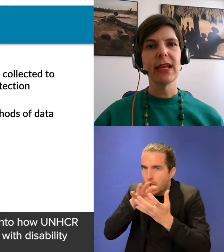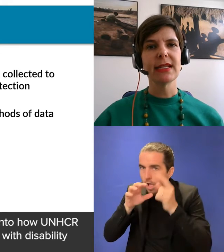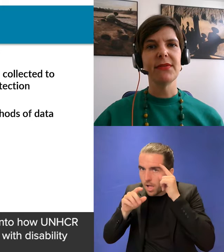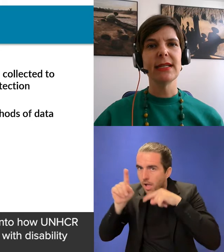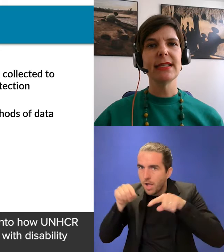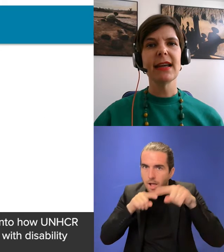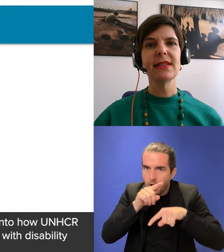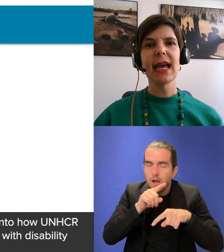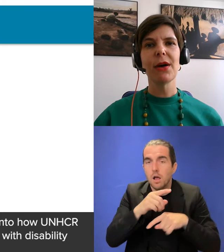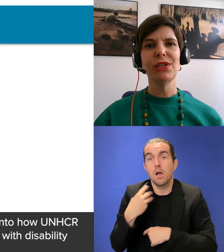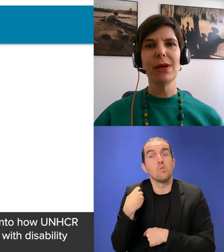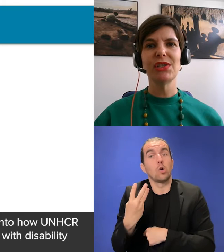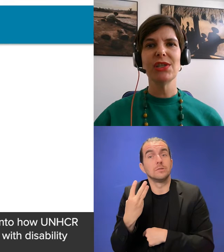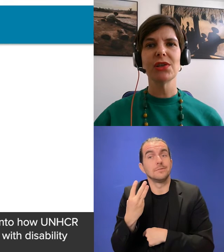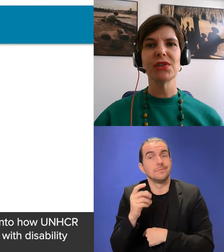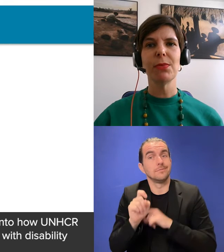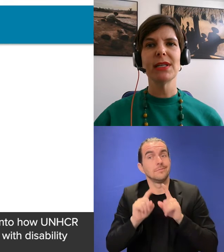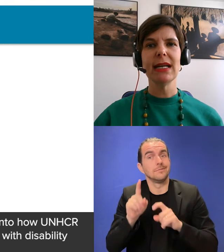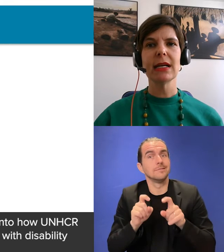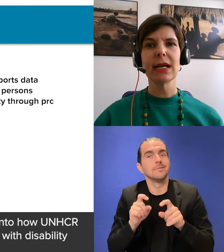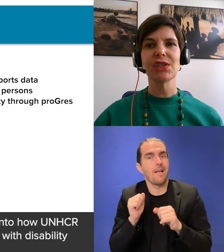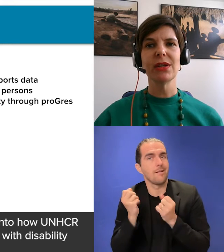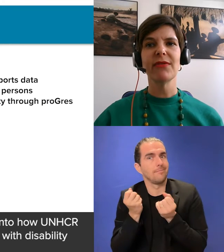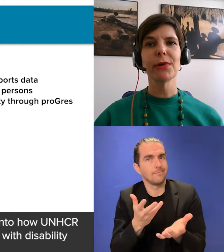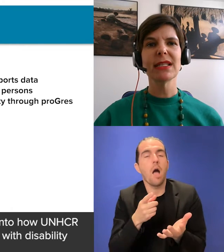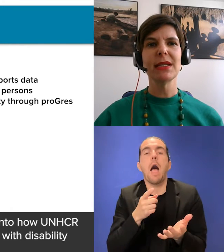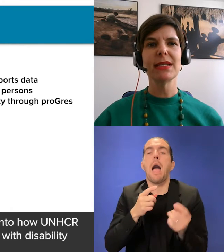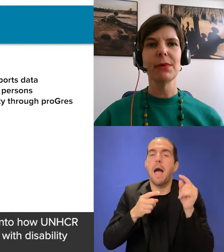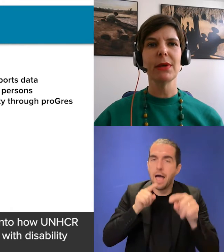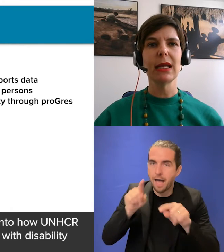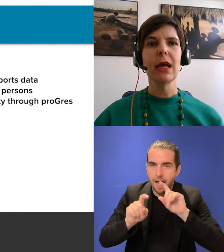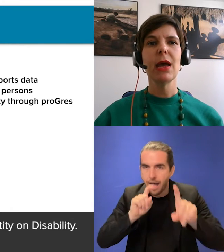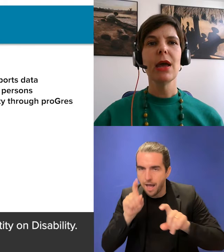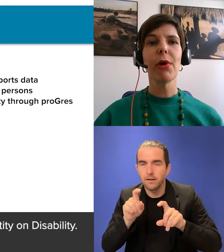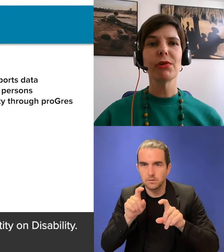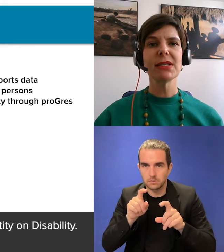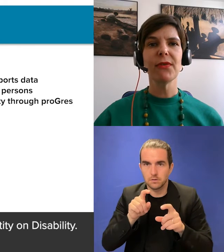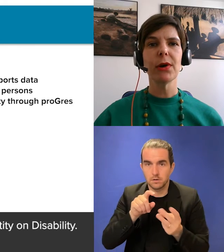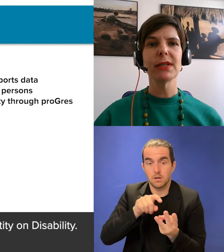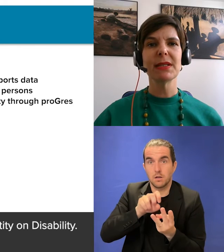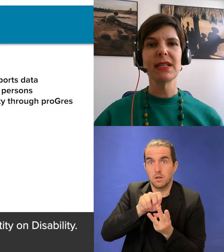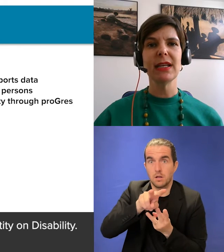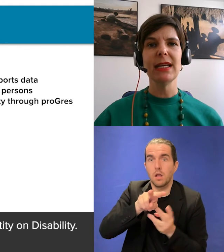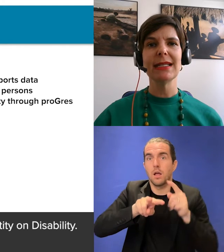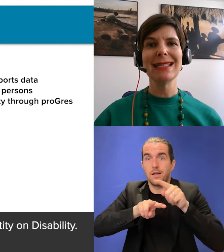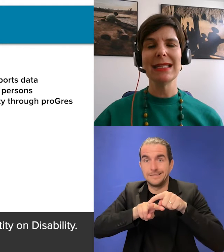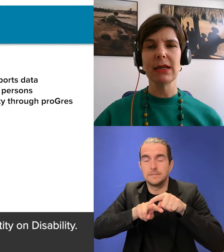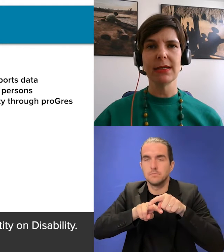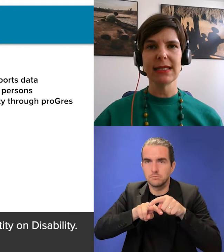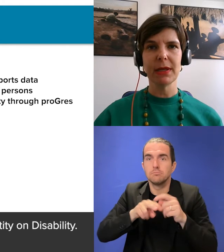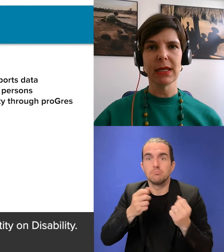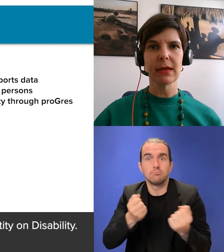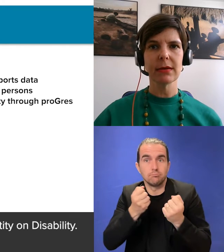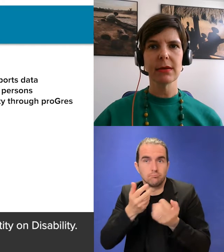second part of the activity dives into how UNHCR supports data collection of persons with disability through Progress for Specific Needs